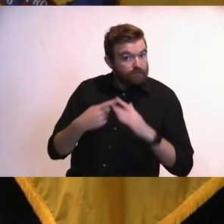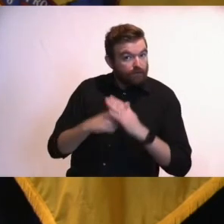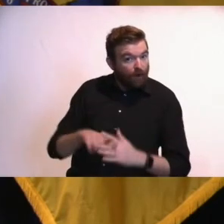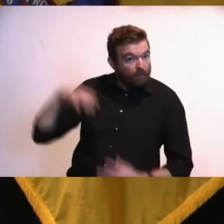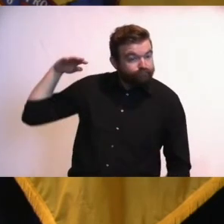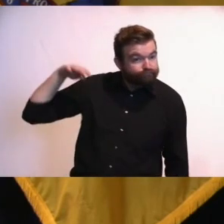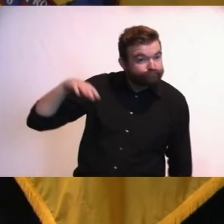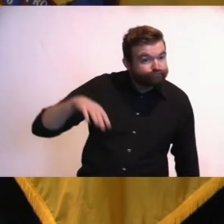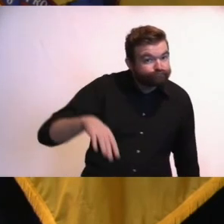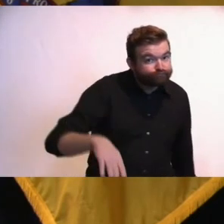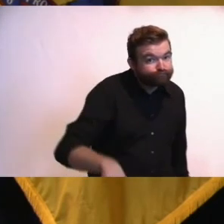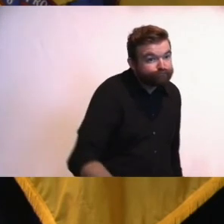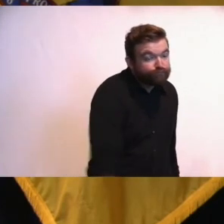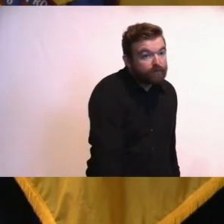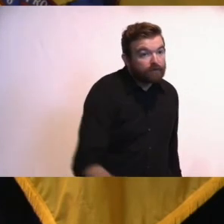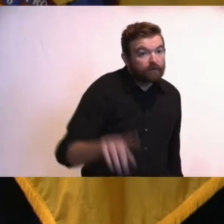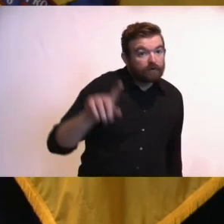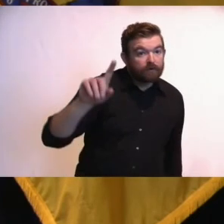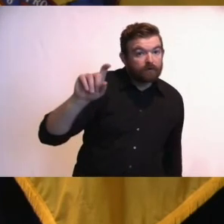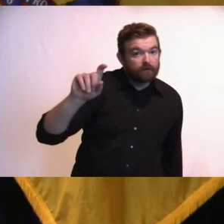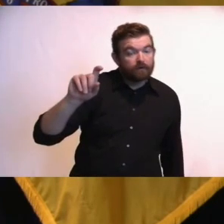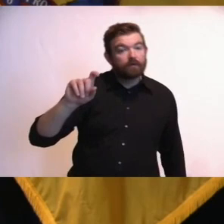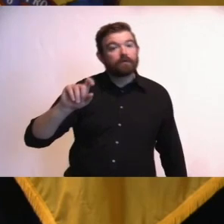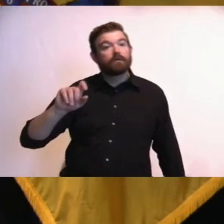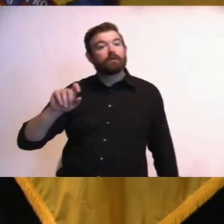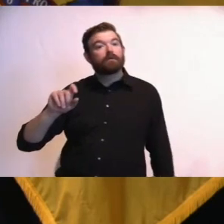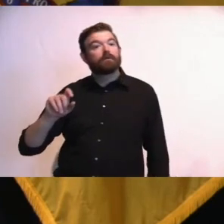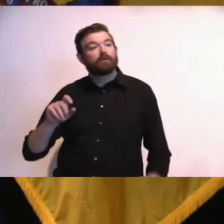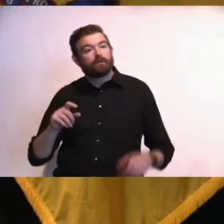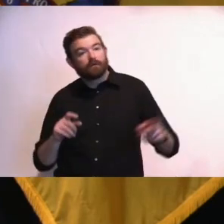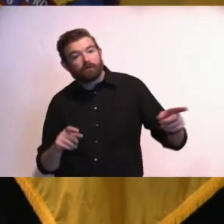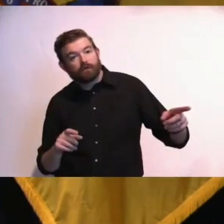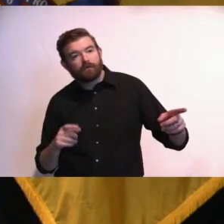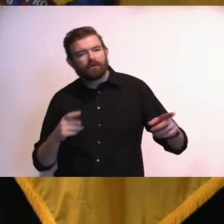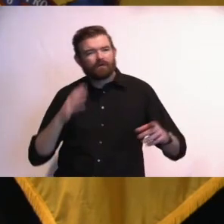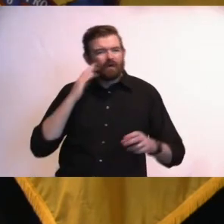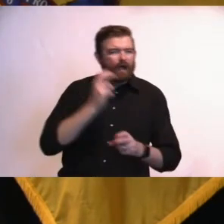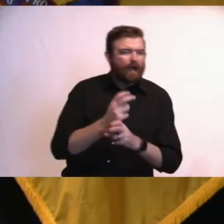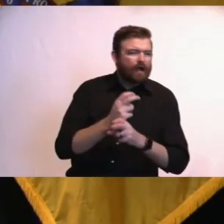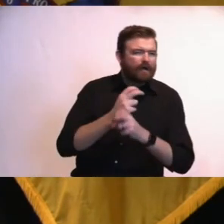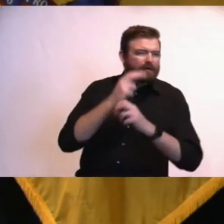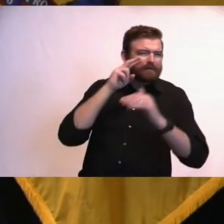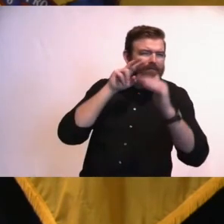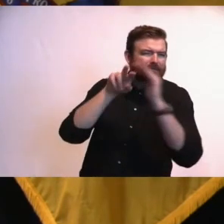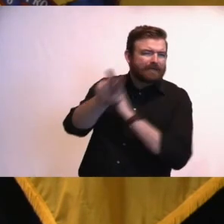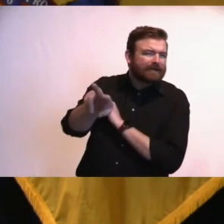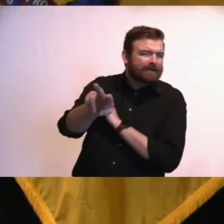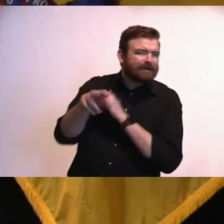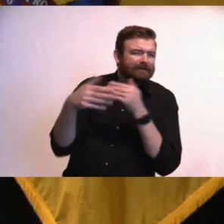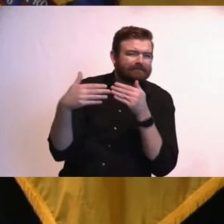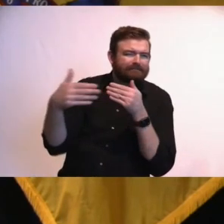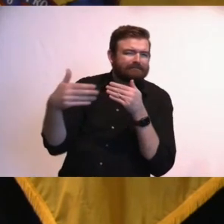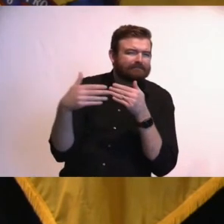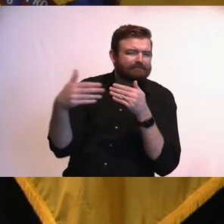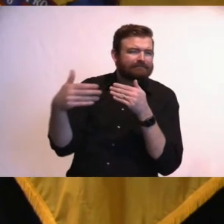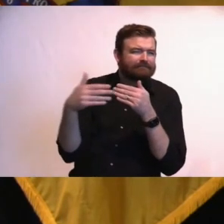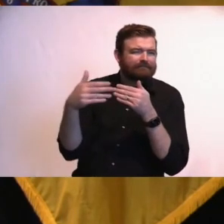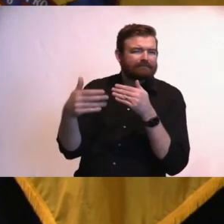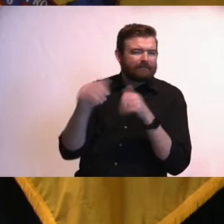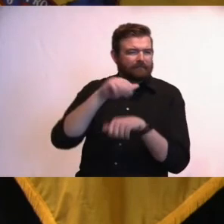looked somewhat significant. I mean, I know that it's hard to, you know, change a model on 4 days of numbers,